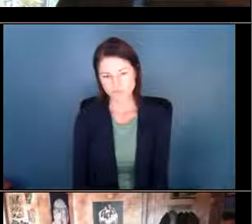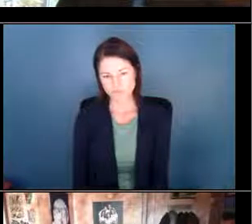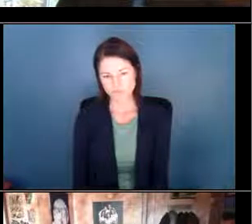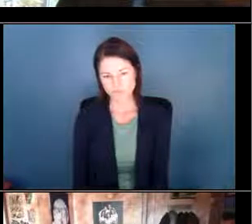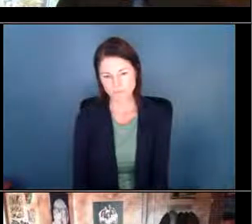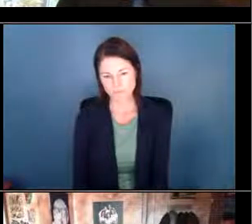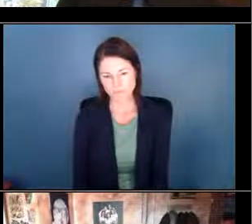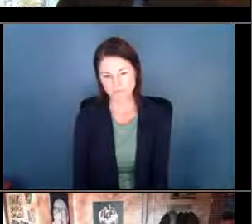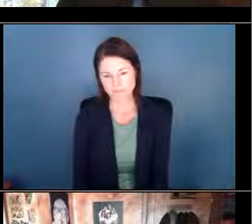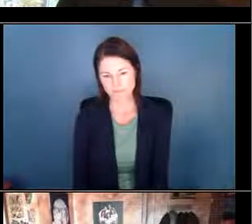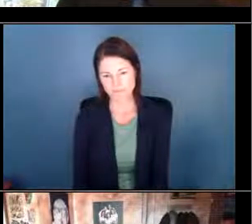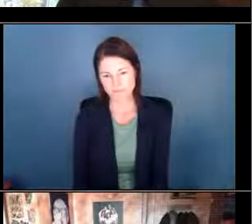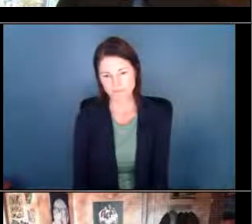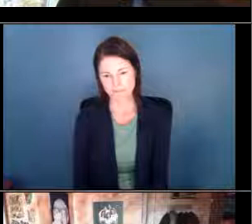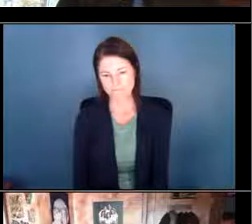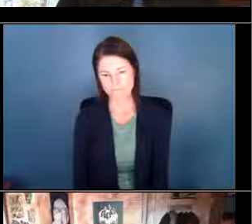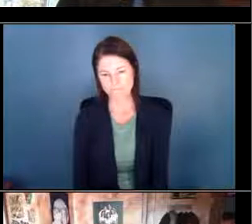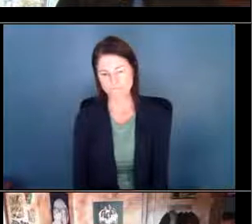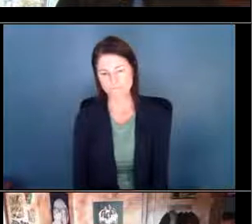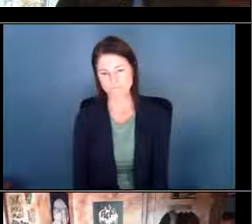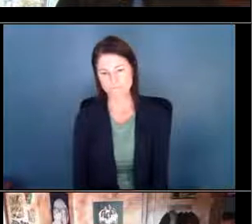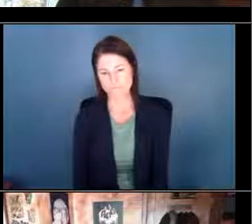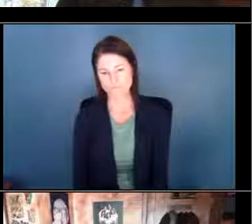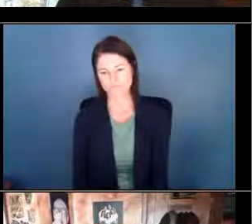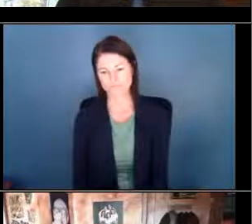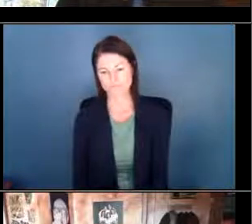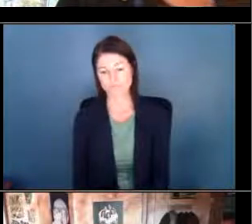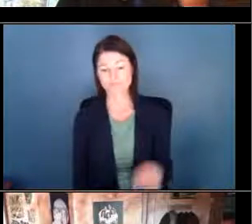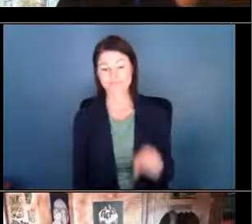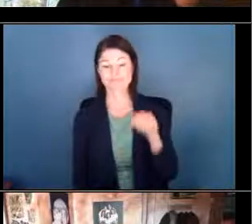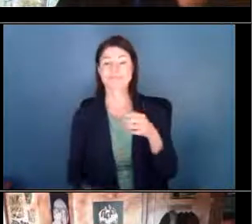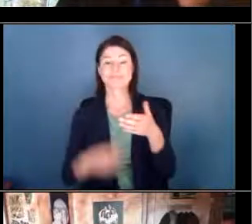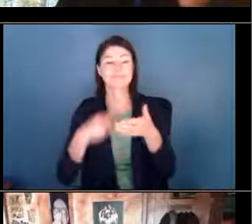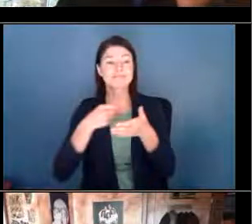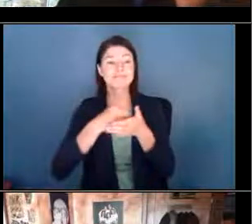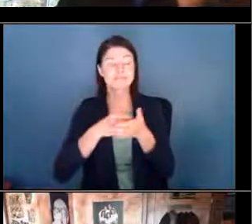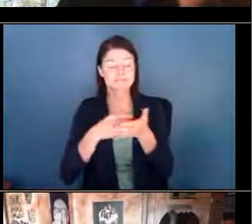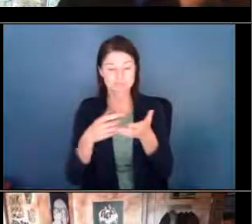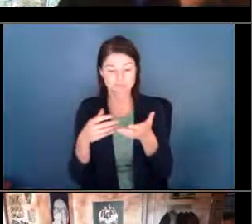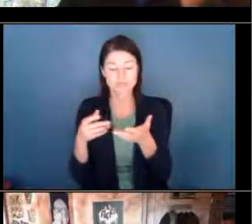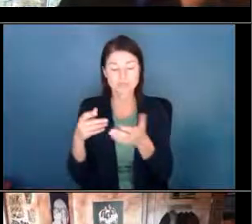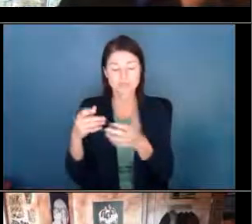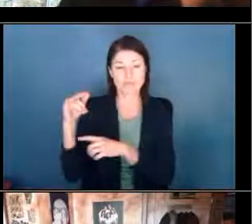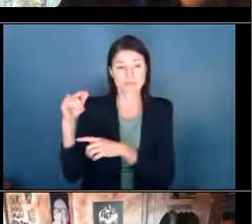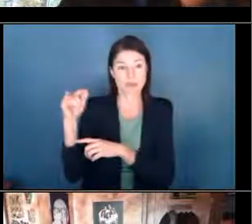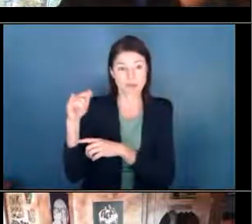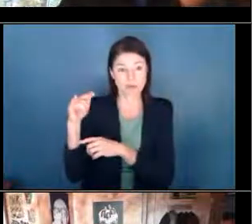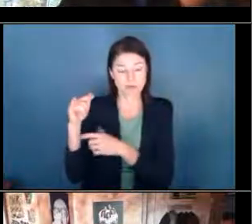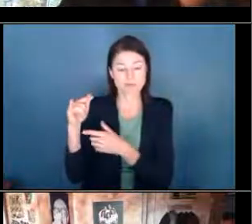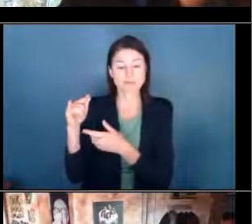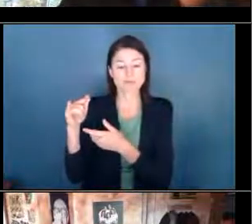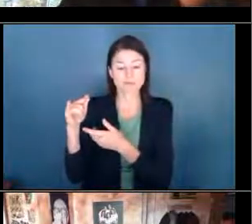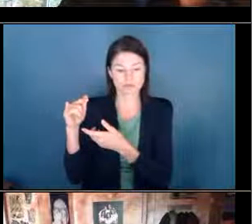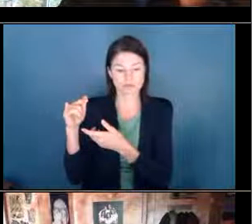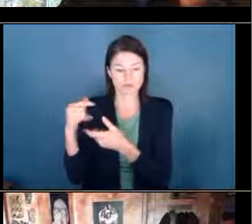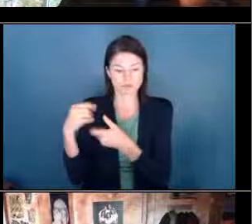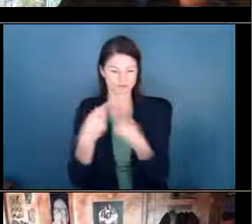So I'm not going to spend a lot of time here. This is just some of the other money that was provided, federal money that was provided for airports between